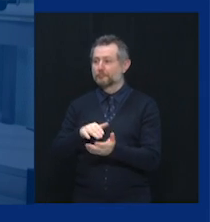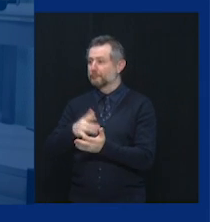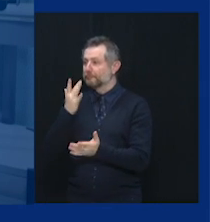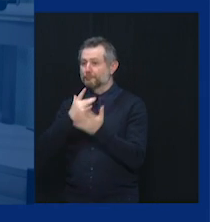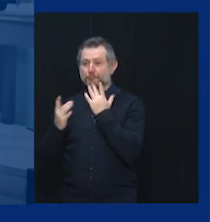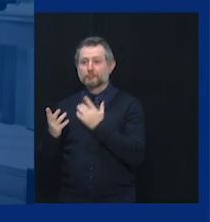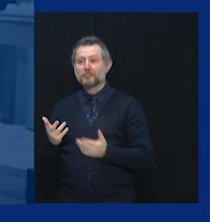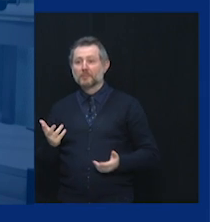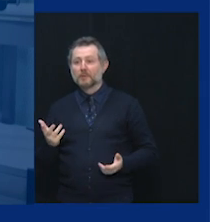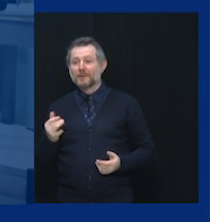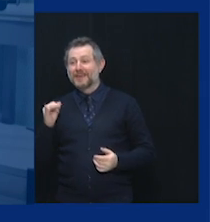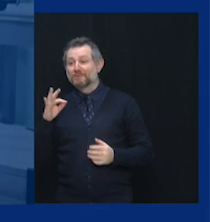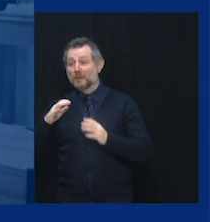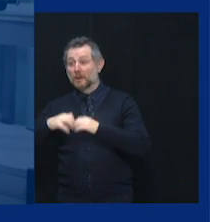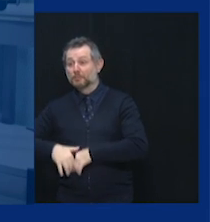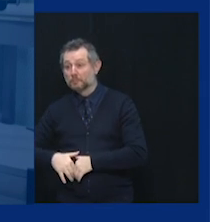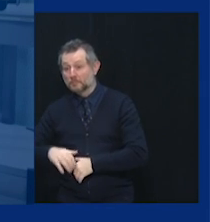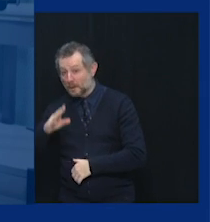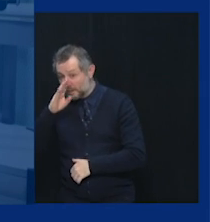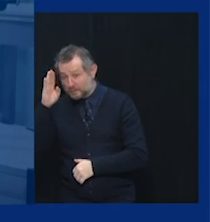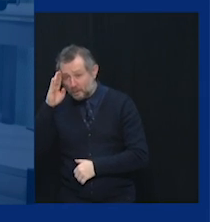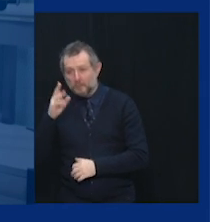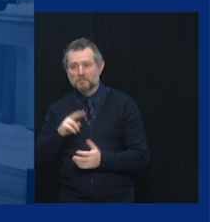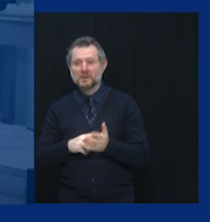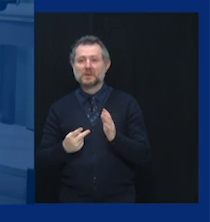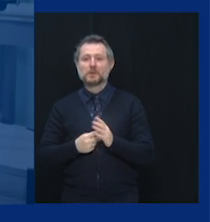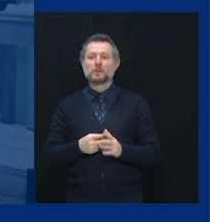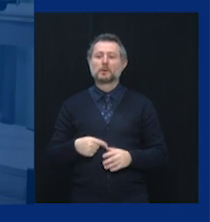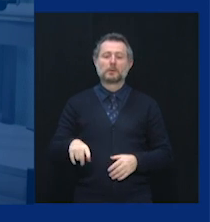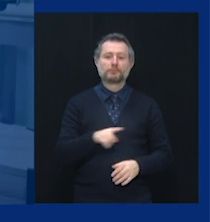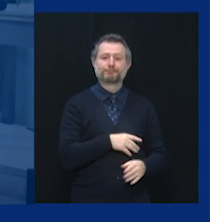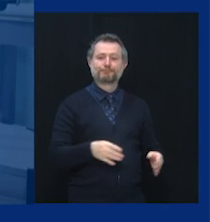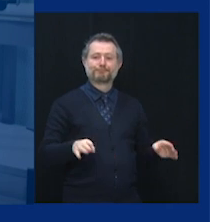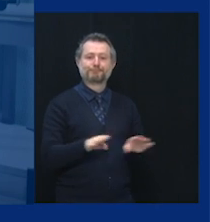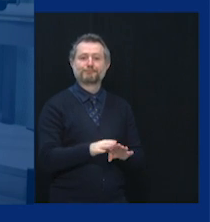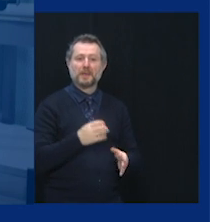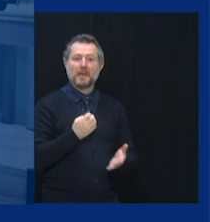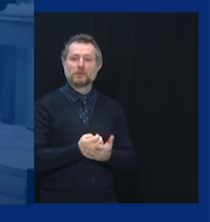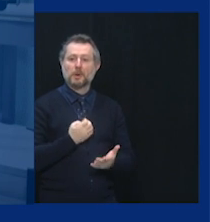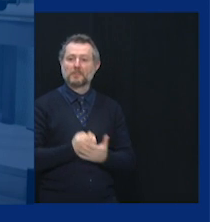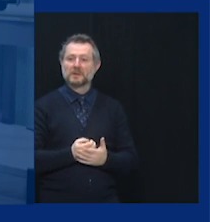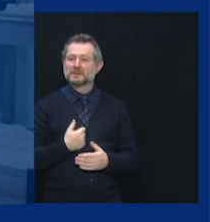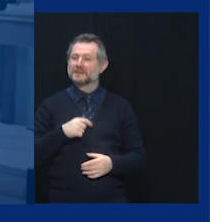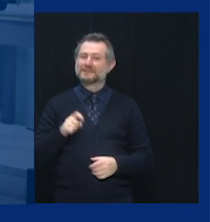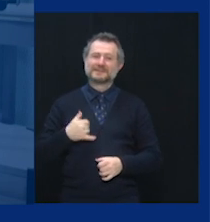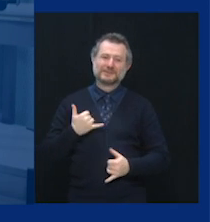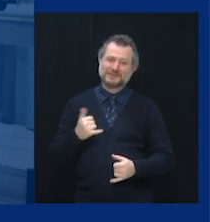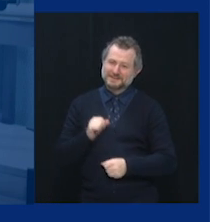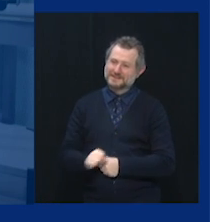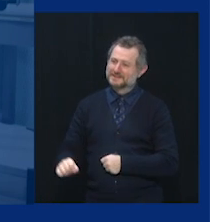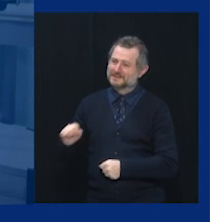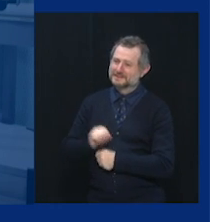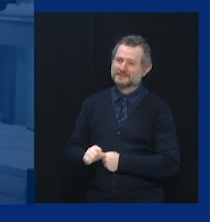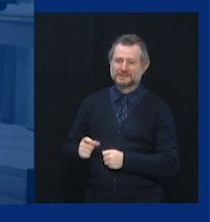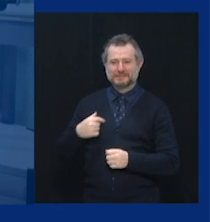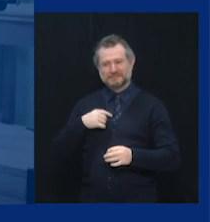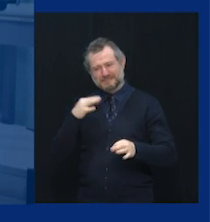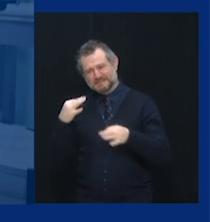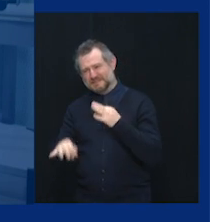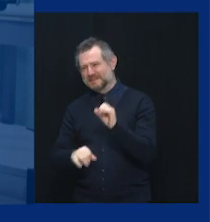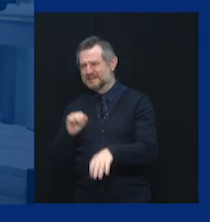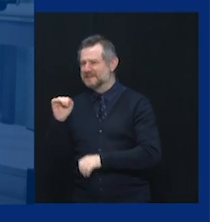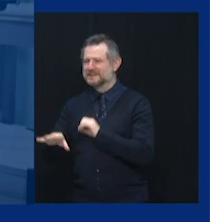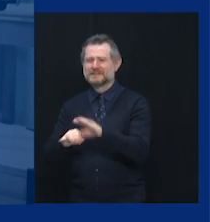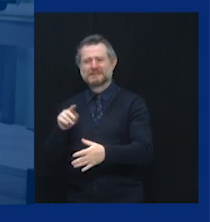have to close the economy. We're working very hard on this message, and we're working very hard to